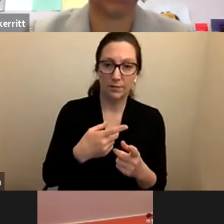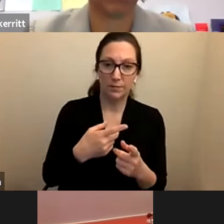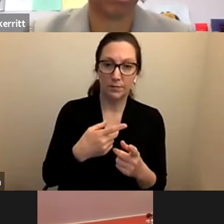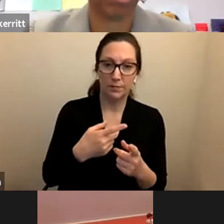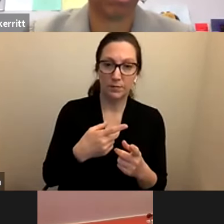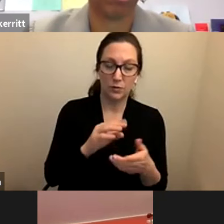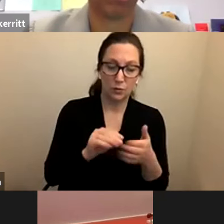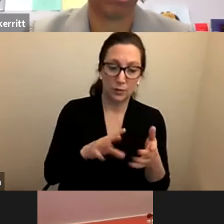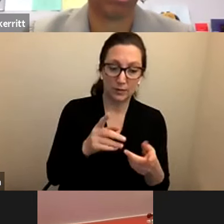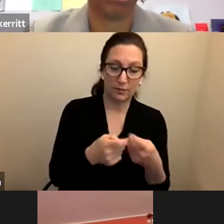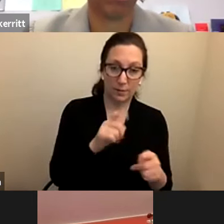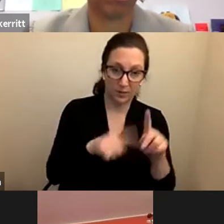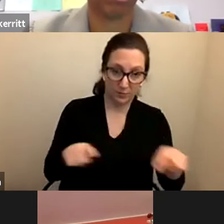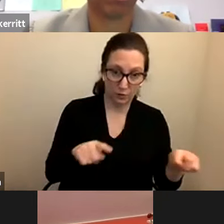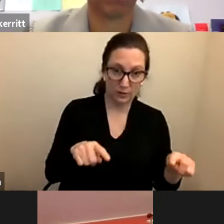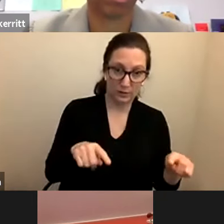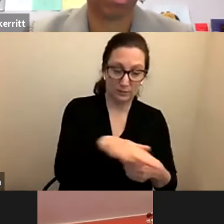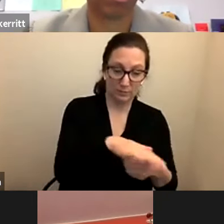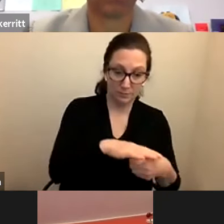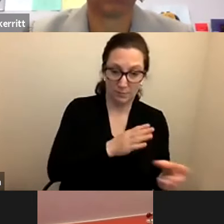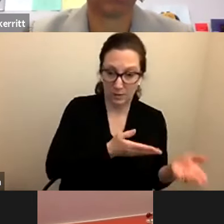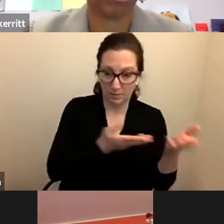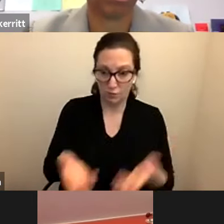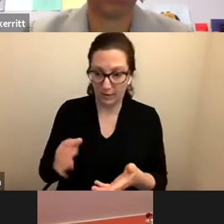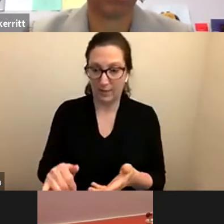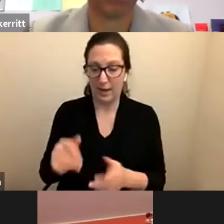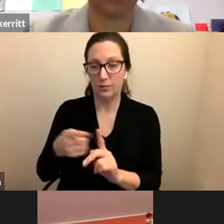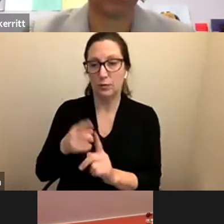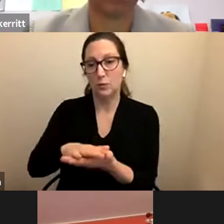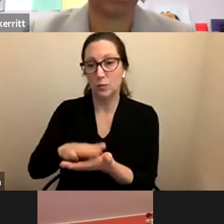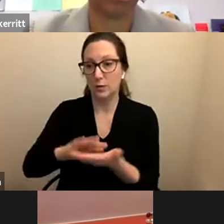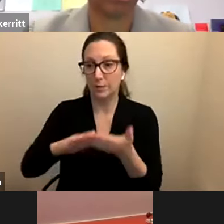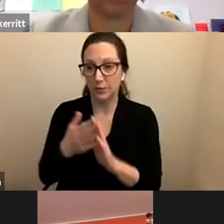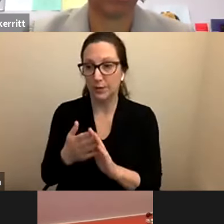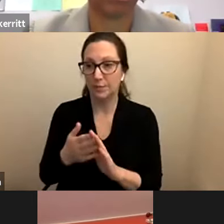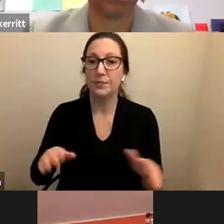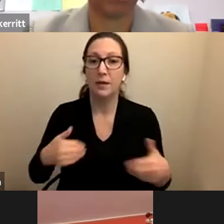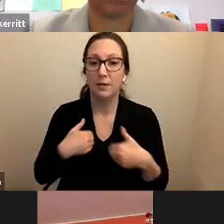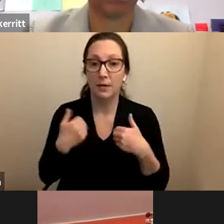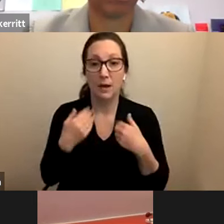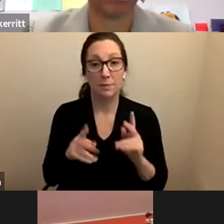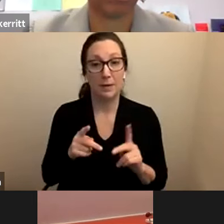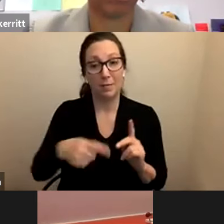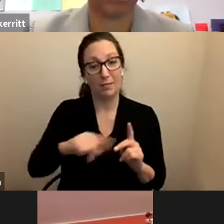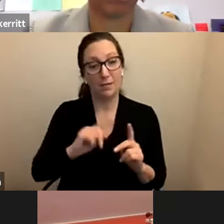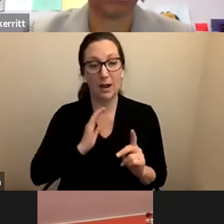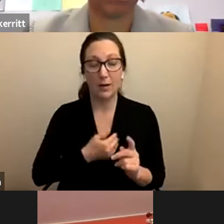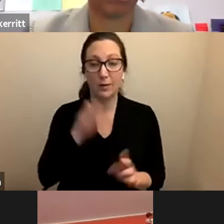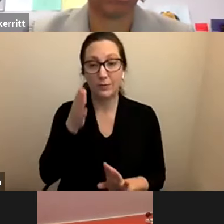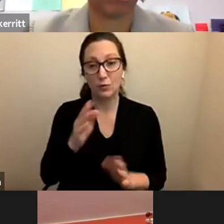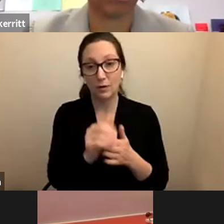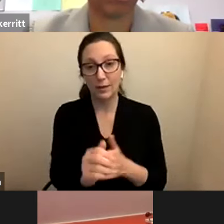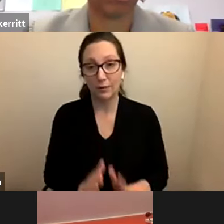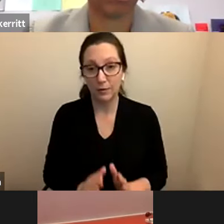bring to school communities. These young people are our future leaders, and if they are not